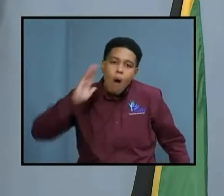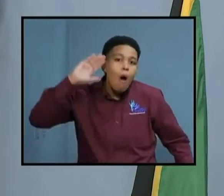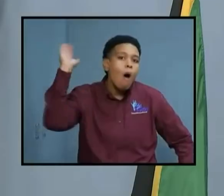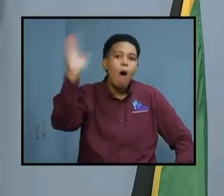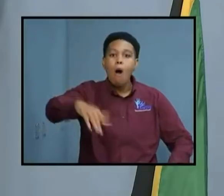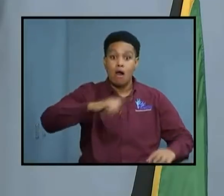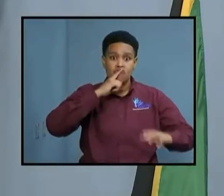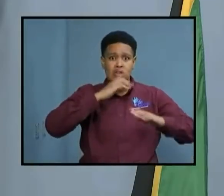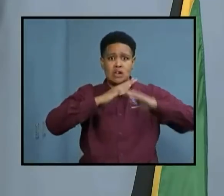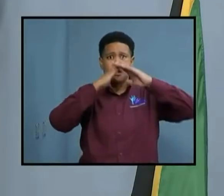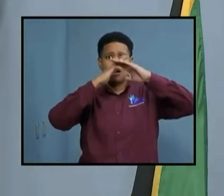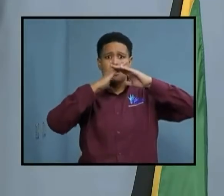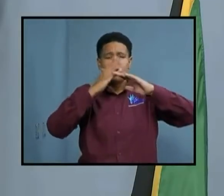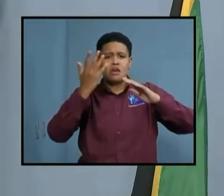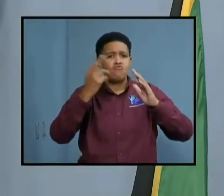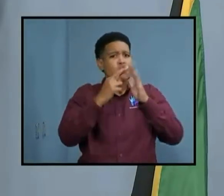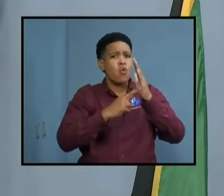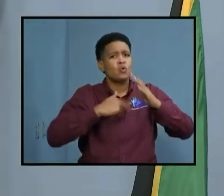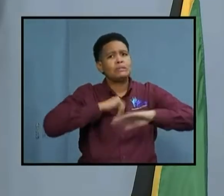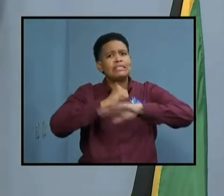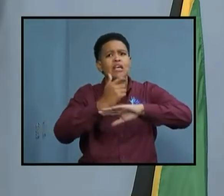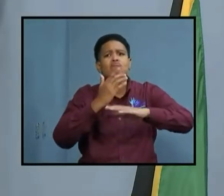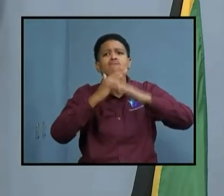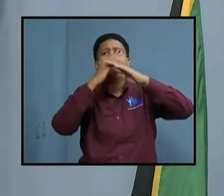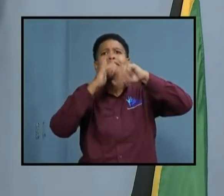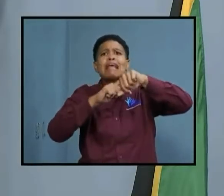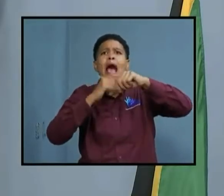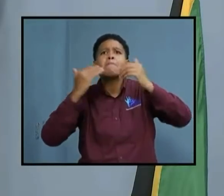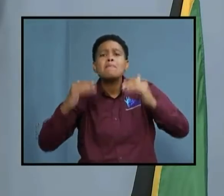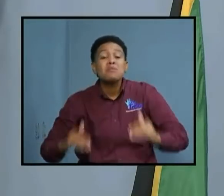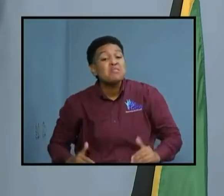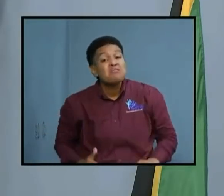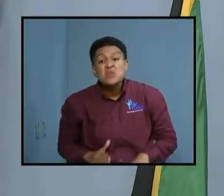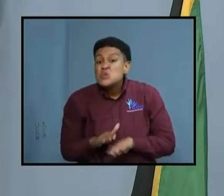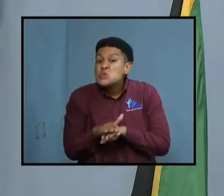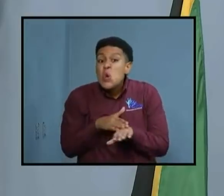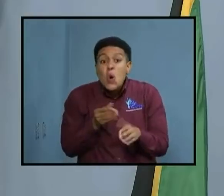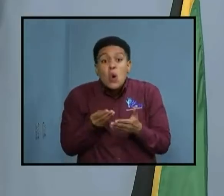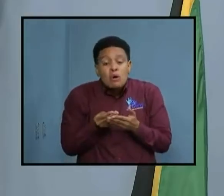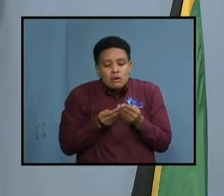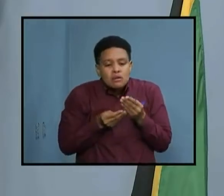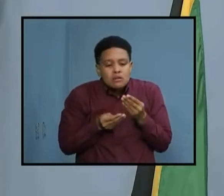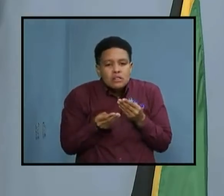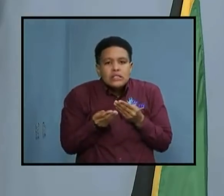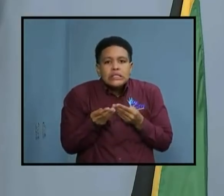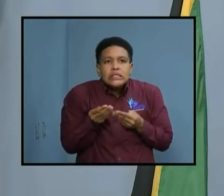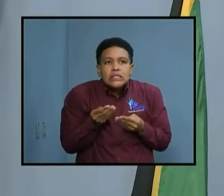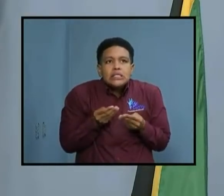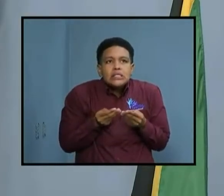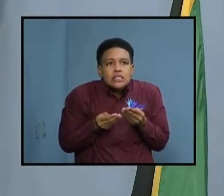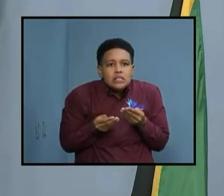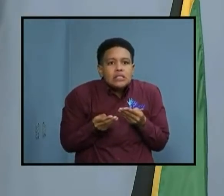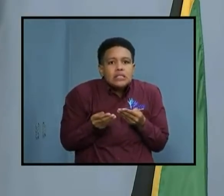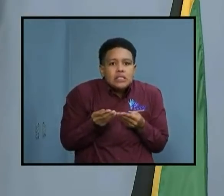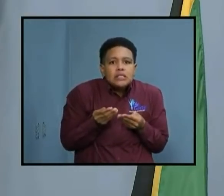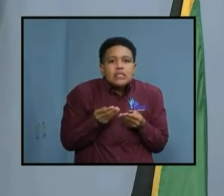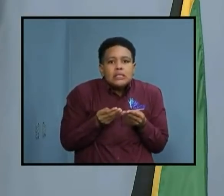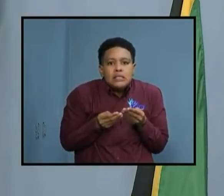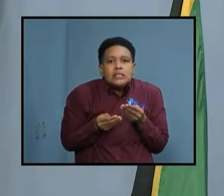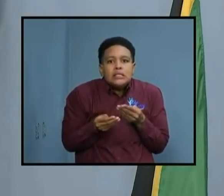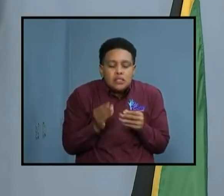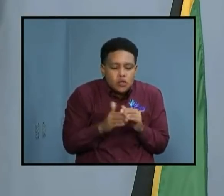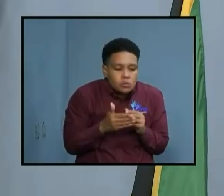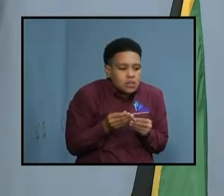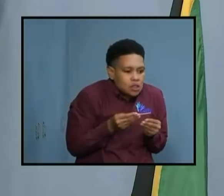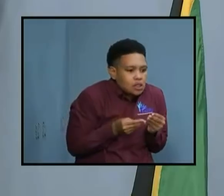have the effect of slowing down economic activity. In keeping with our evidence-based, measured,